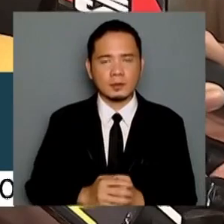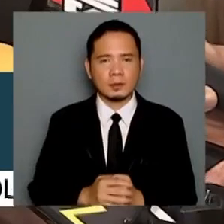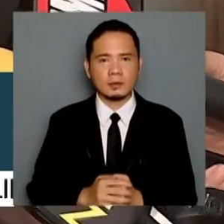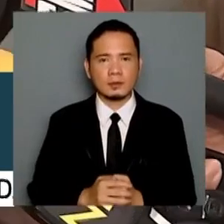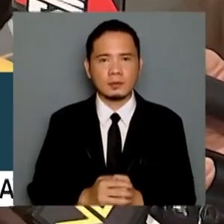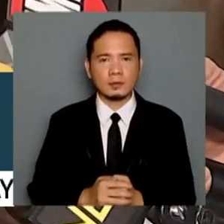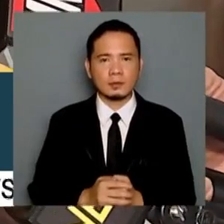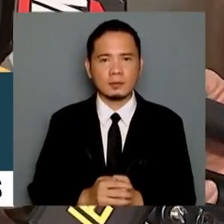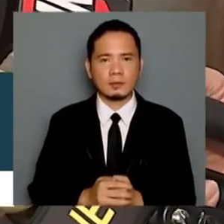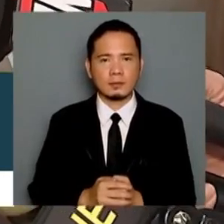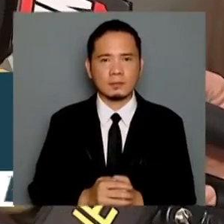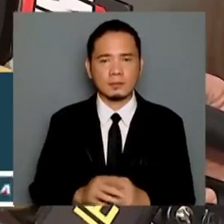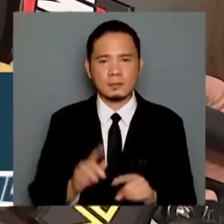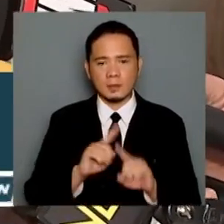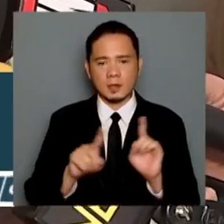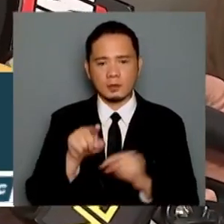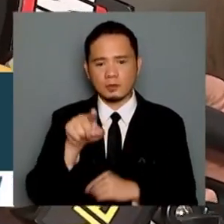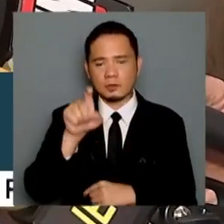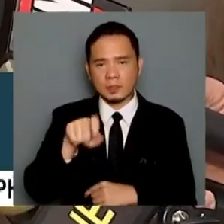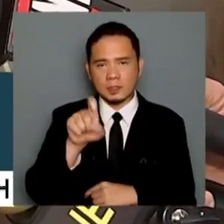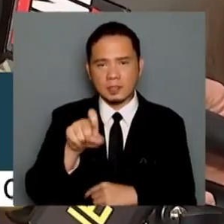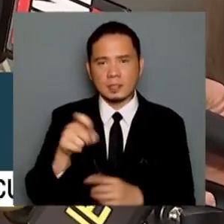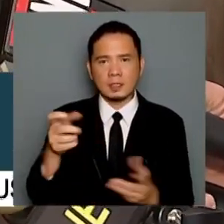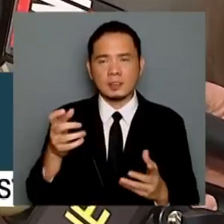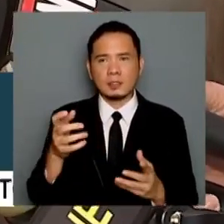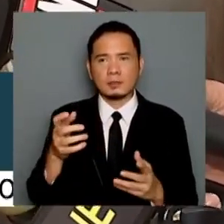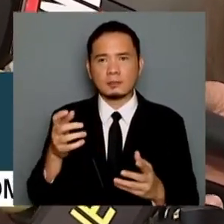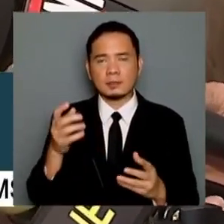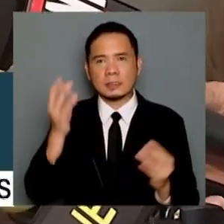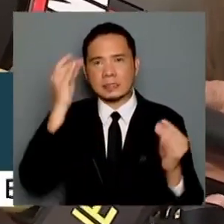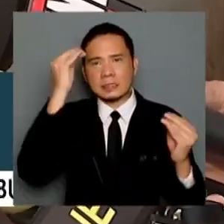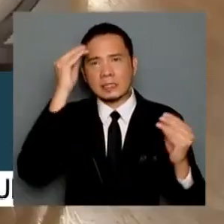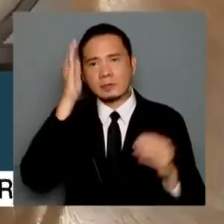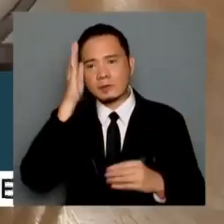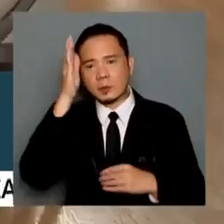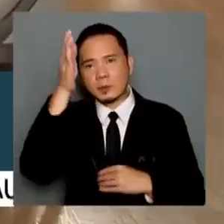this, you have to look at it beyond this administration.